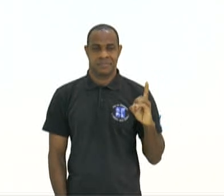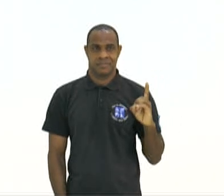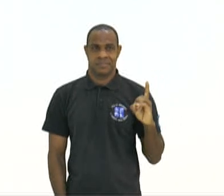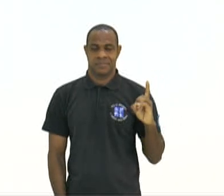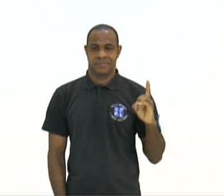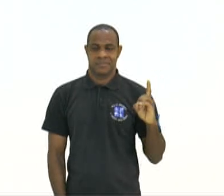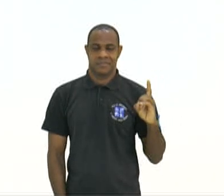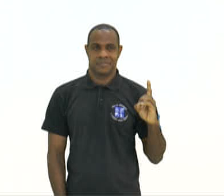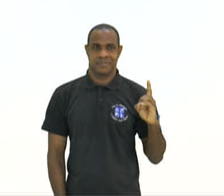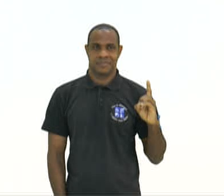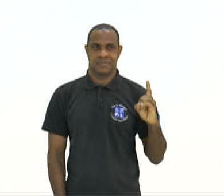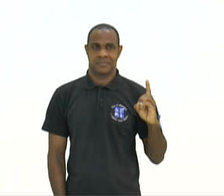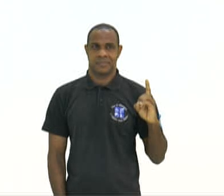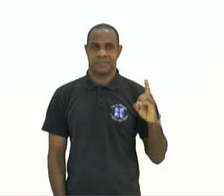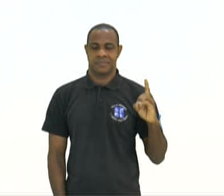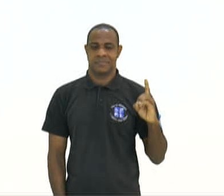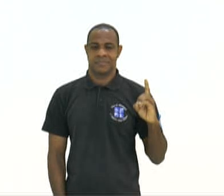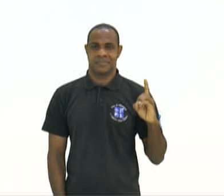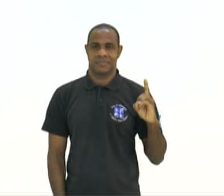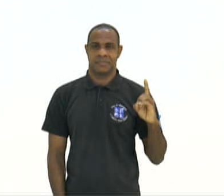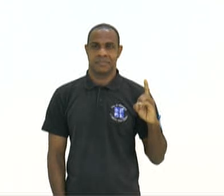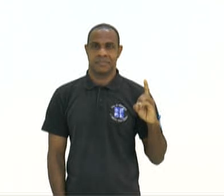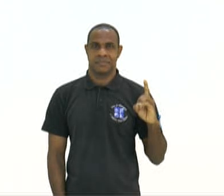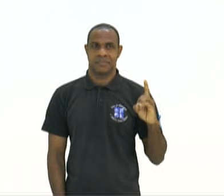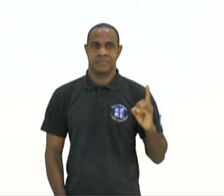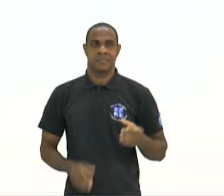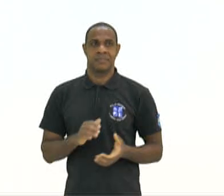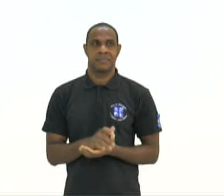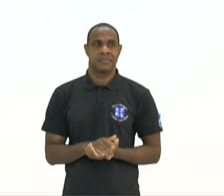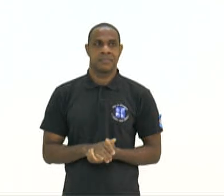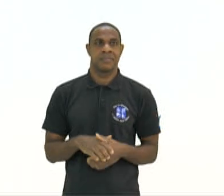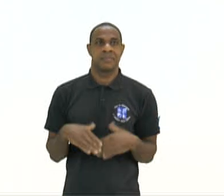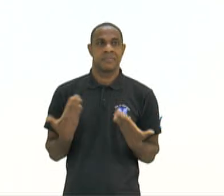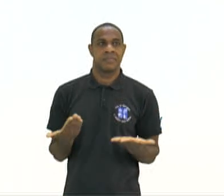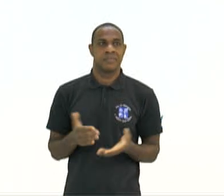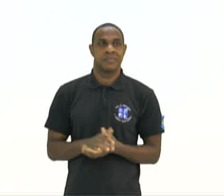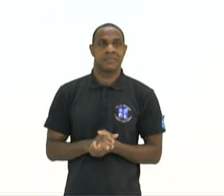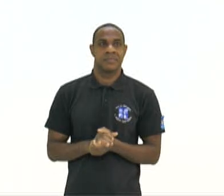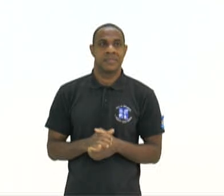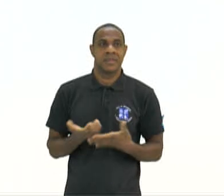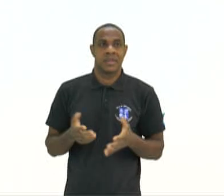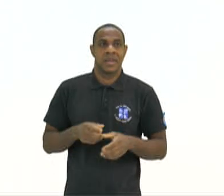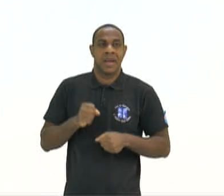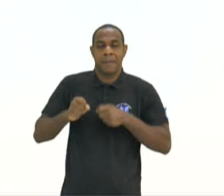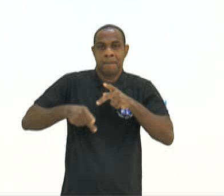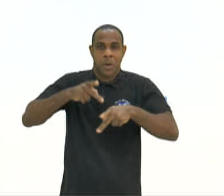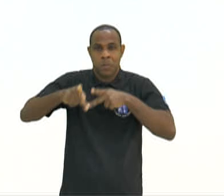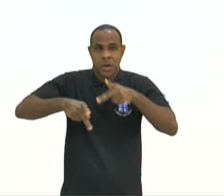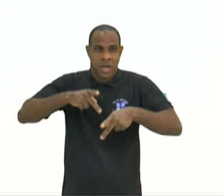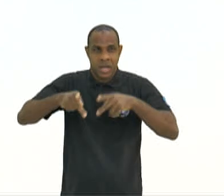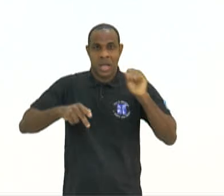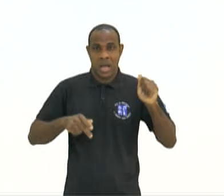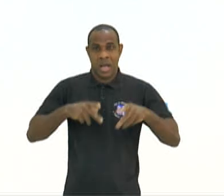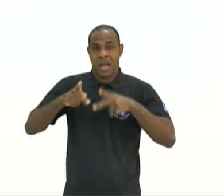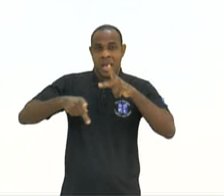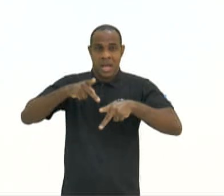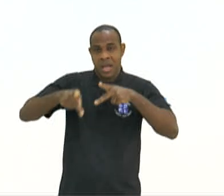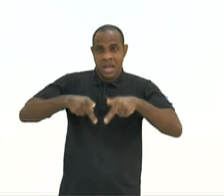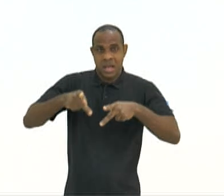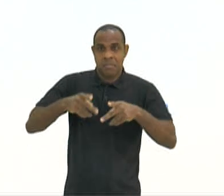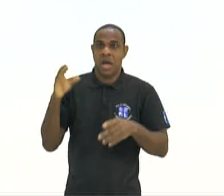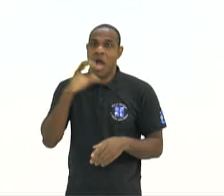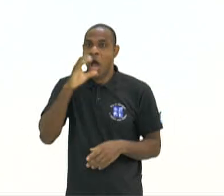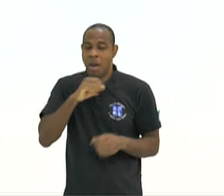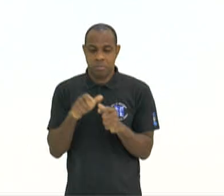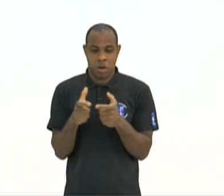its popularity has grown much slower than the other games. Então, a popularidade se deu na letra A, se deu mais